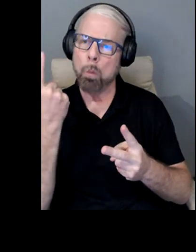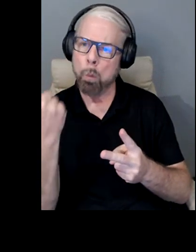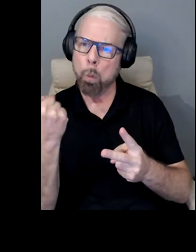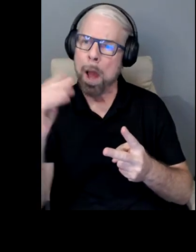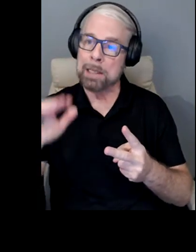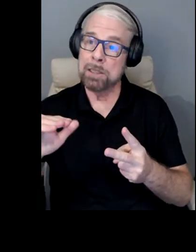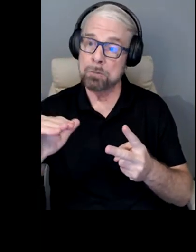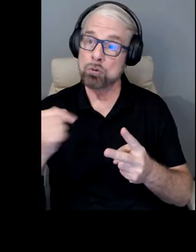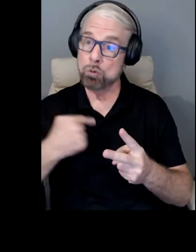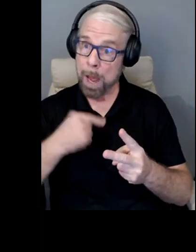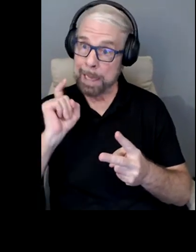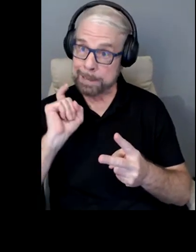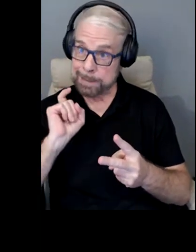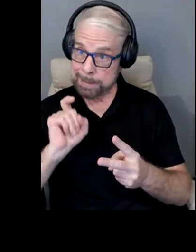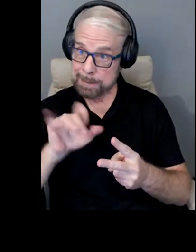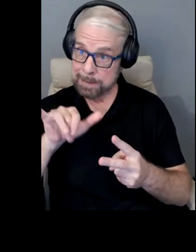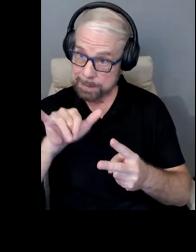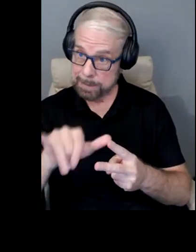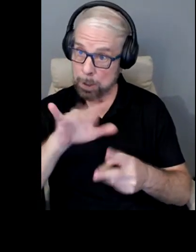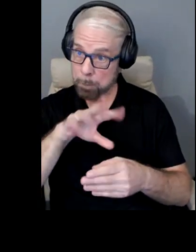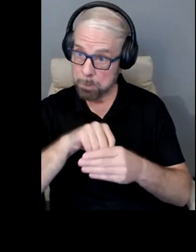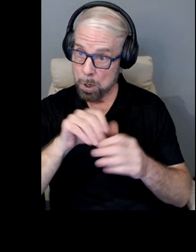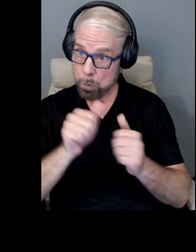still participate in the time study?